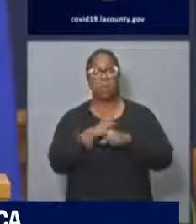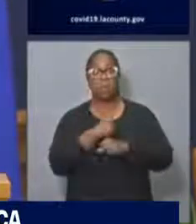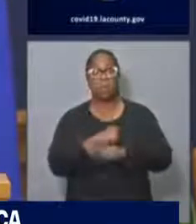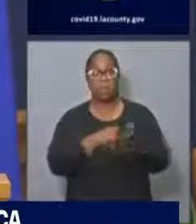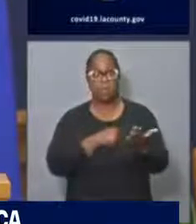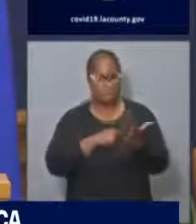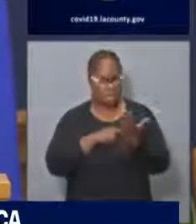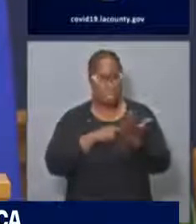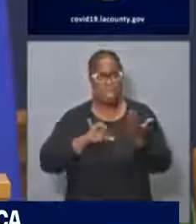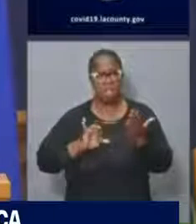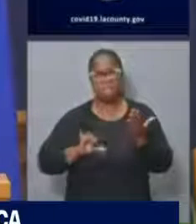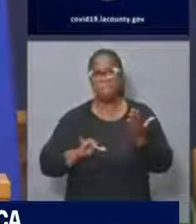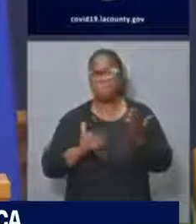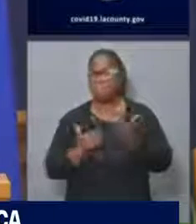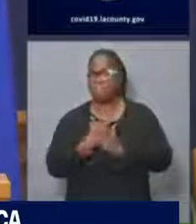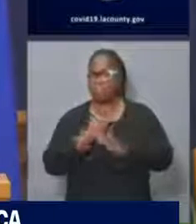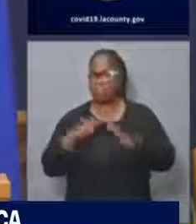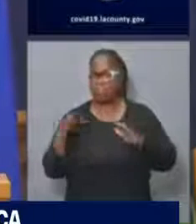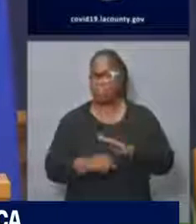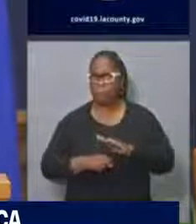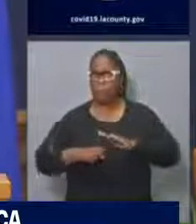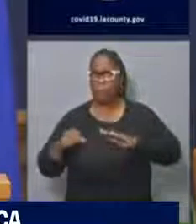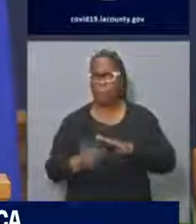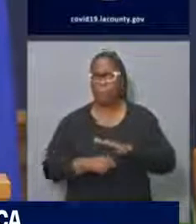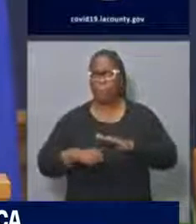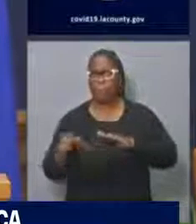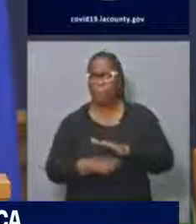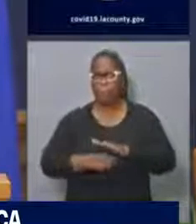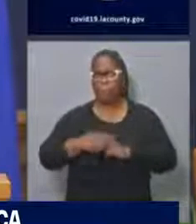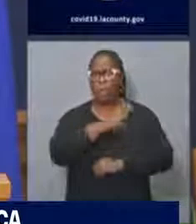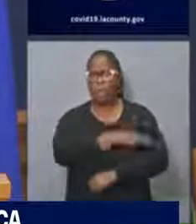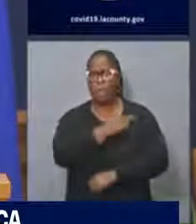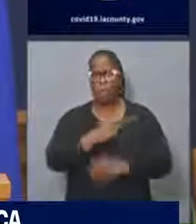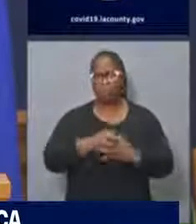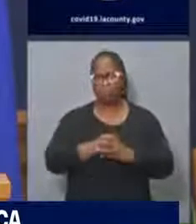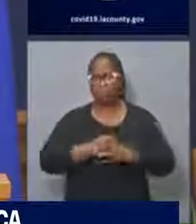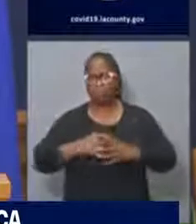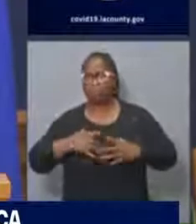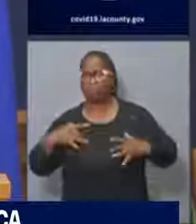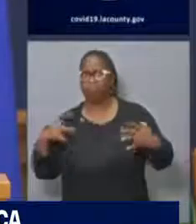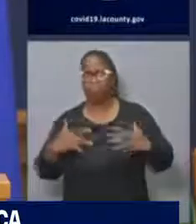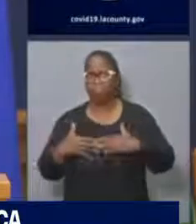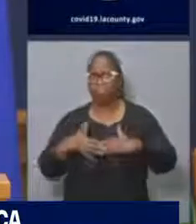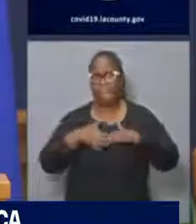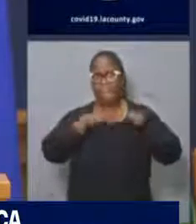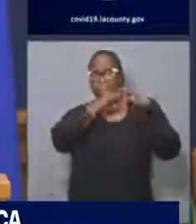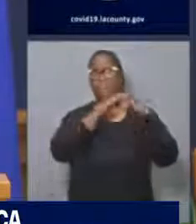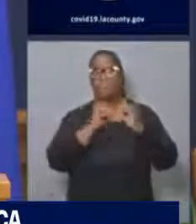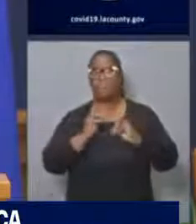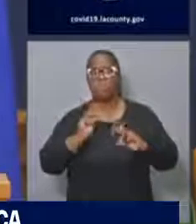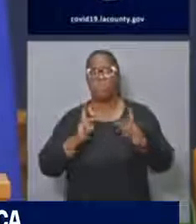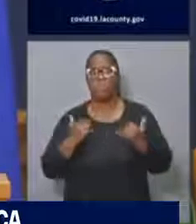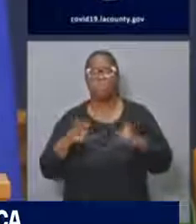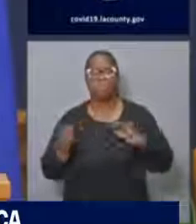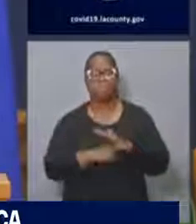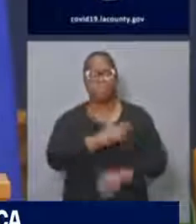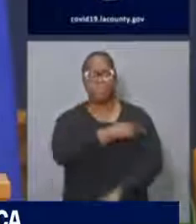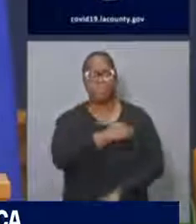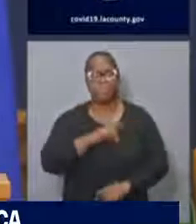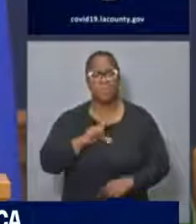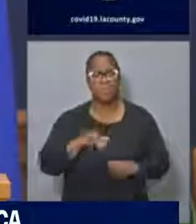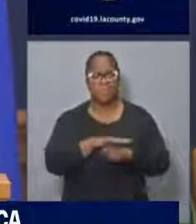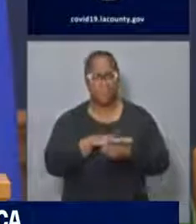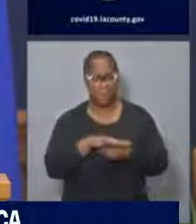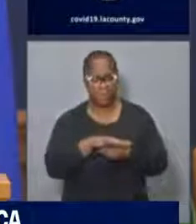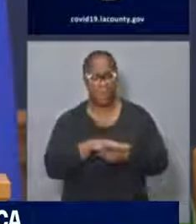new daily hospitalizations that is driving an increase in the overall number of patients hospitalized in the county,